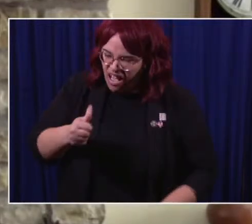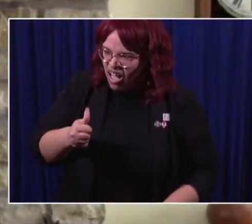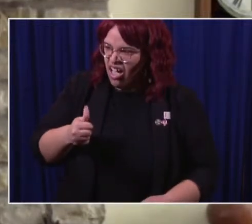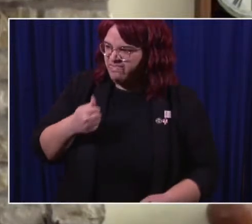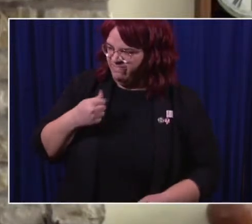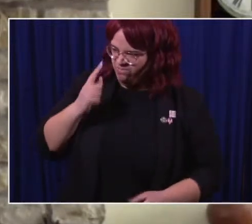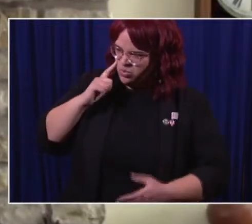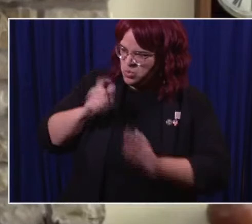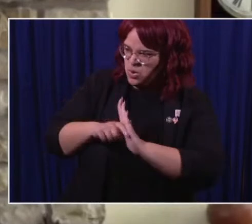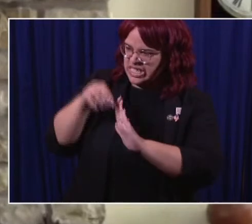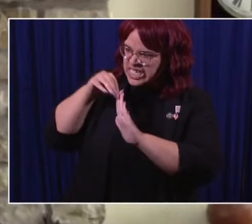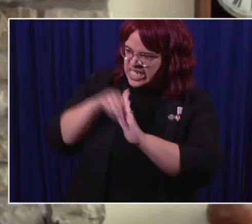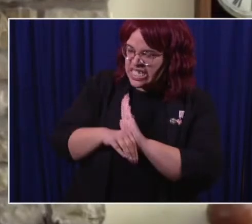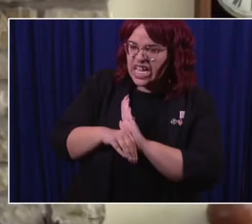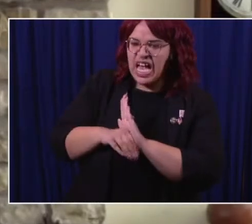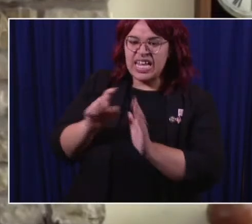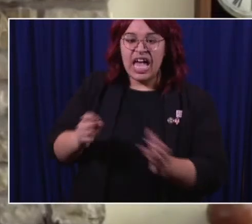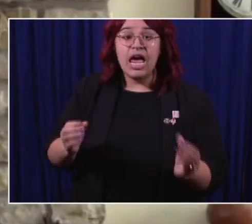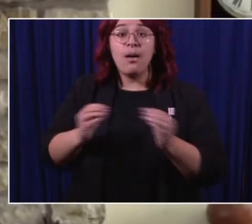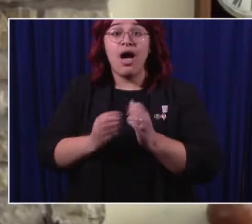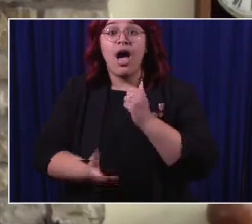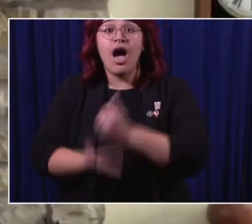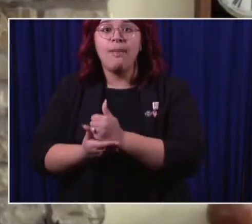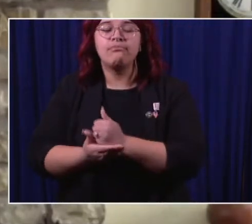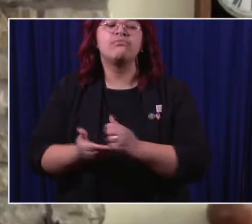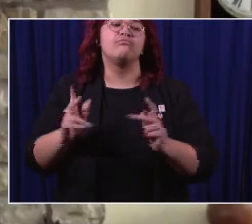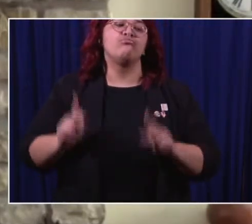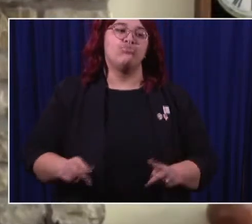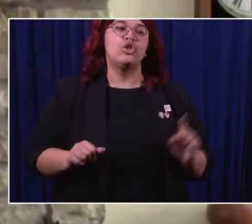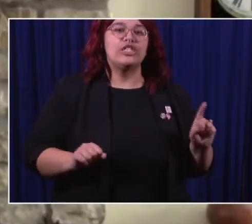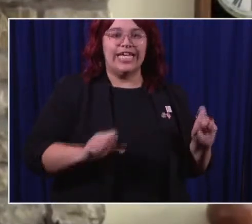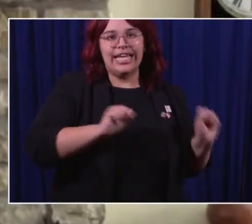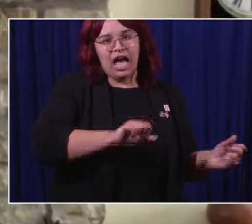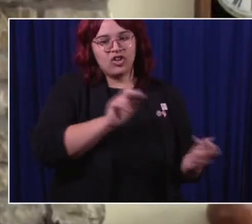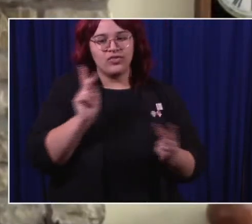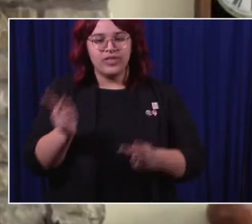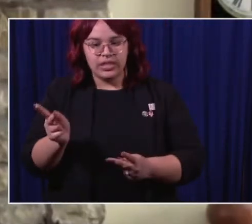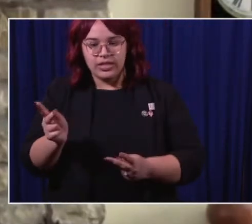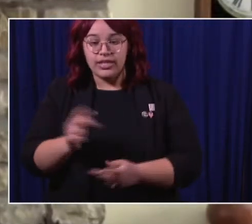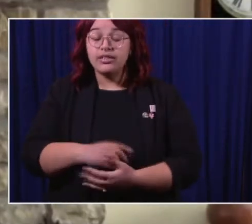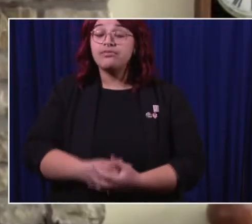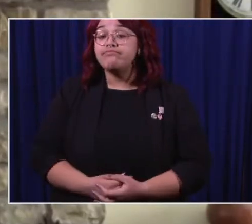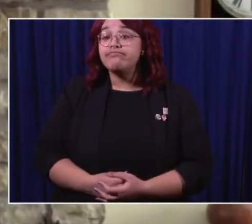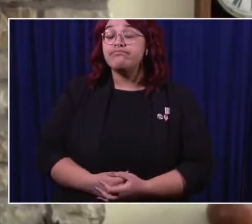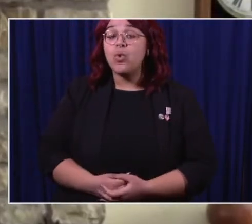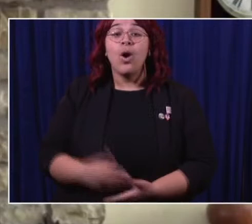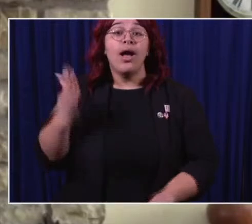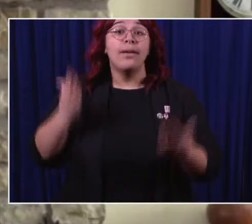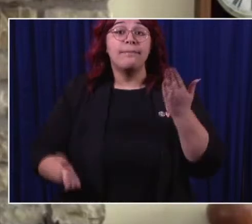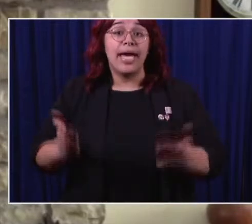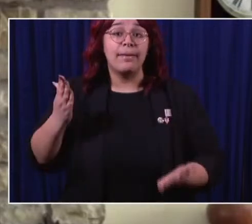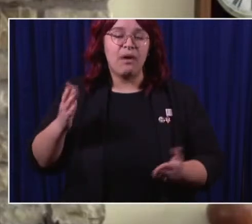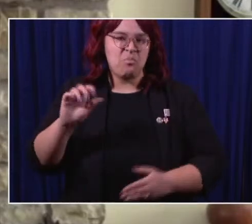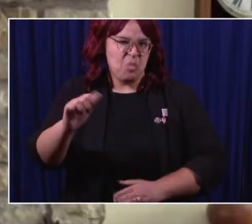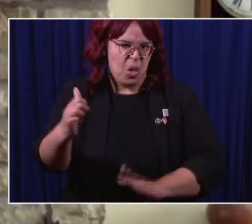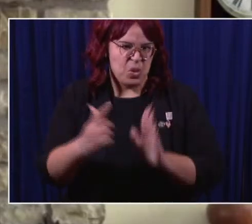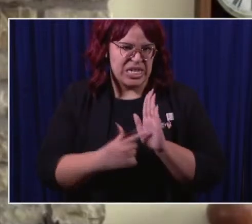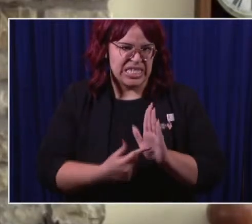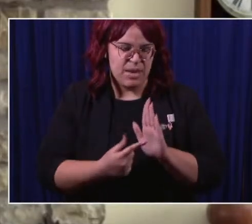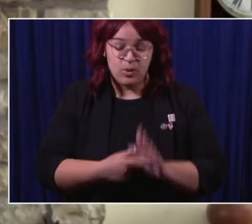include assisted living facilities. So all these examples would include assisted living